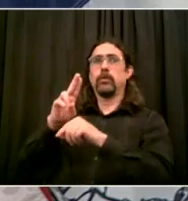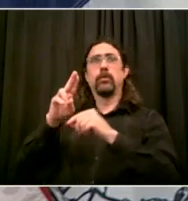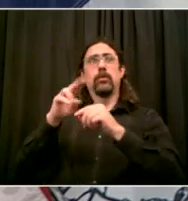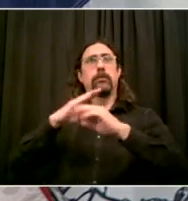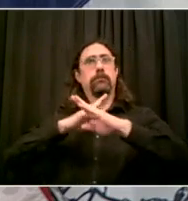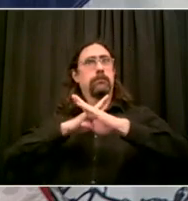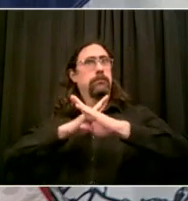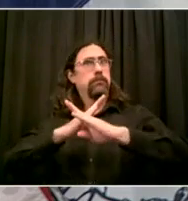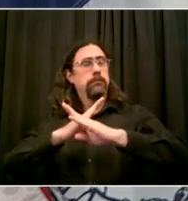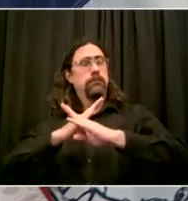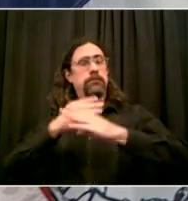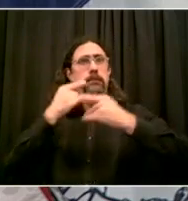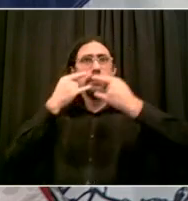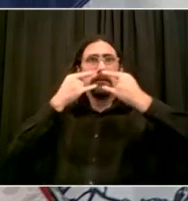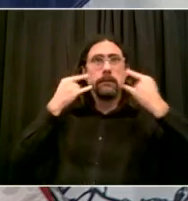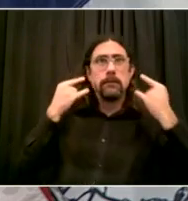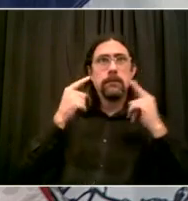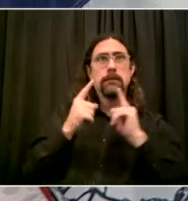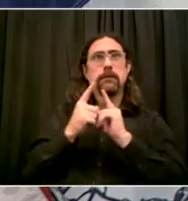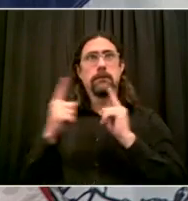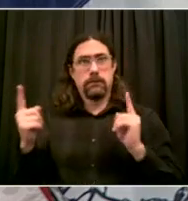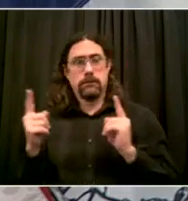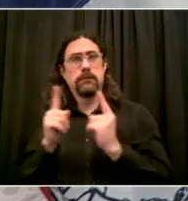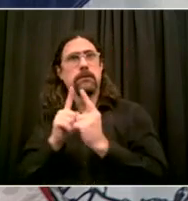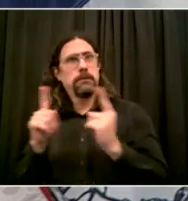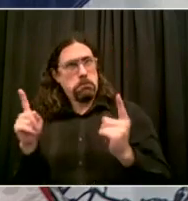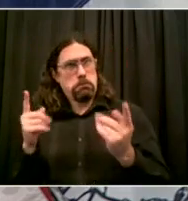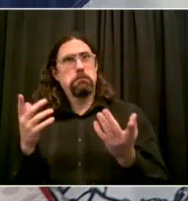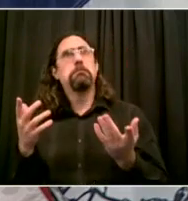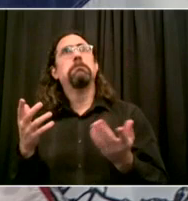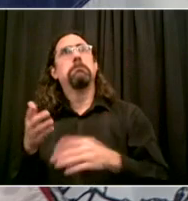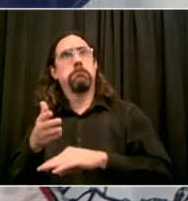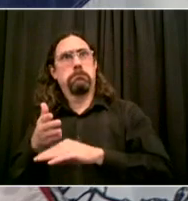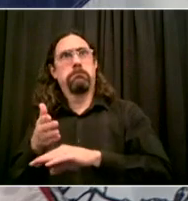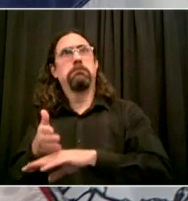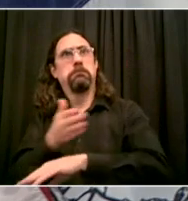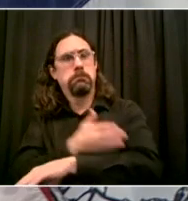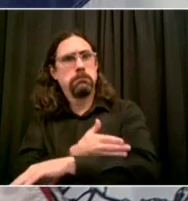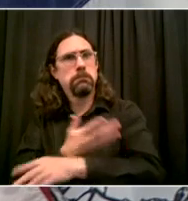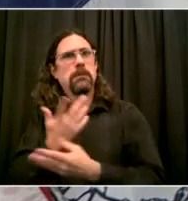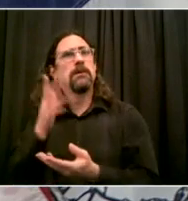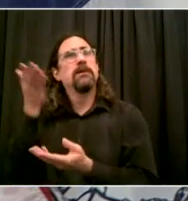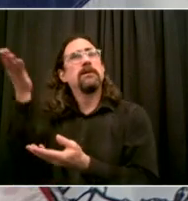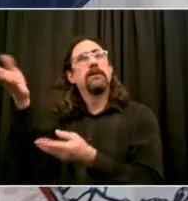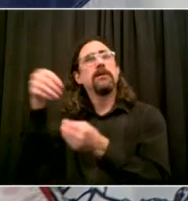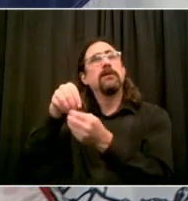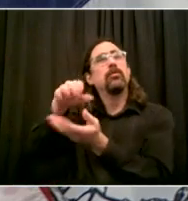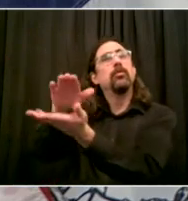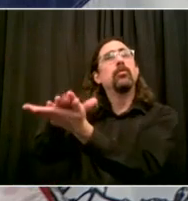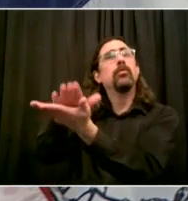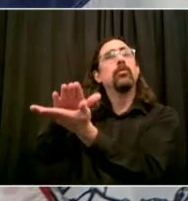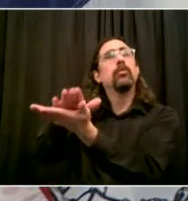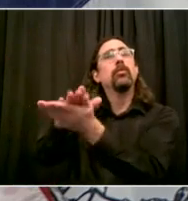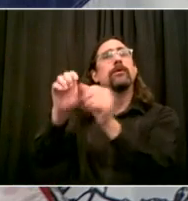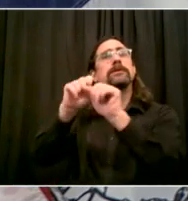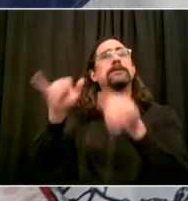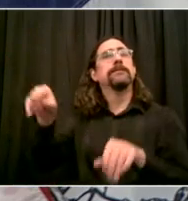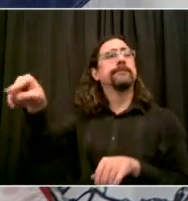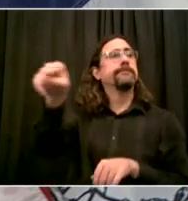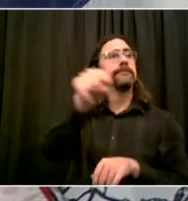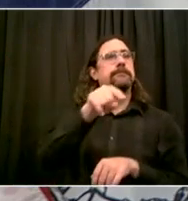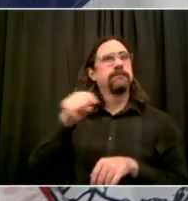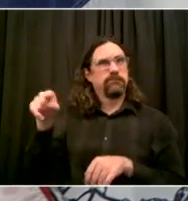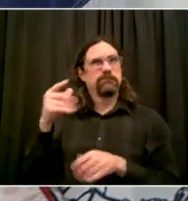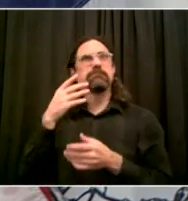generalized. Test and Trace has been out there working intensely, and what we're seeing, unfortunately, is a broader